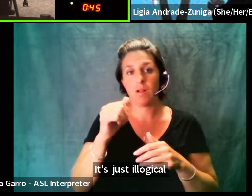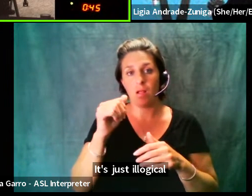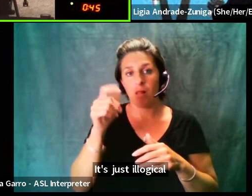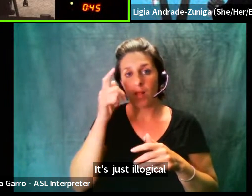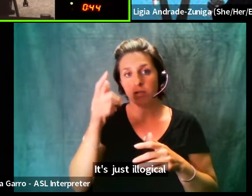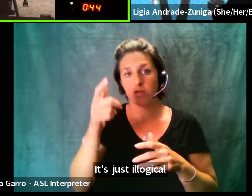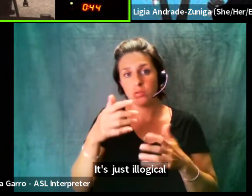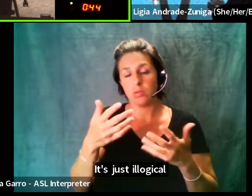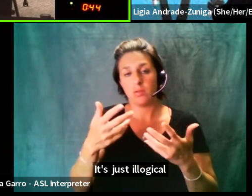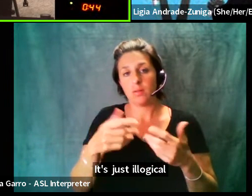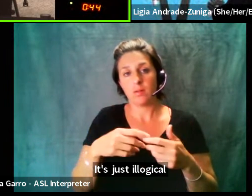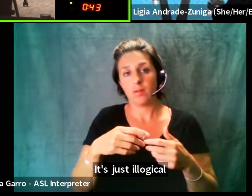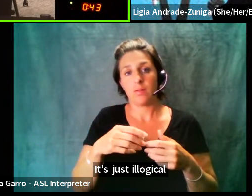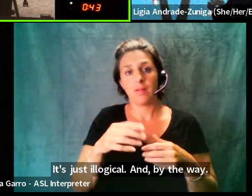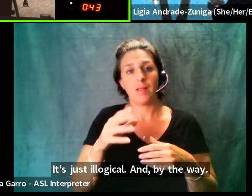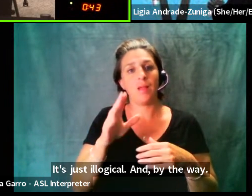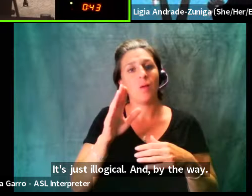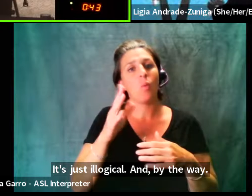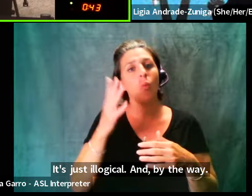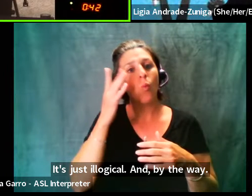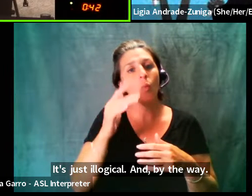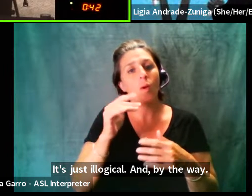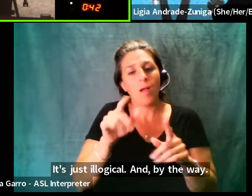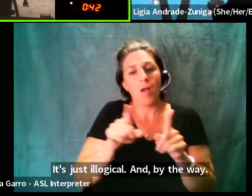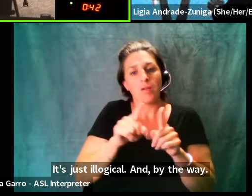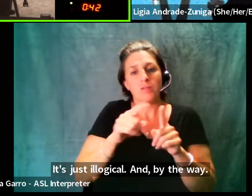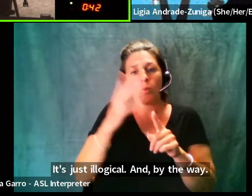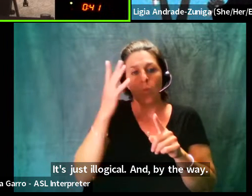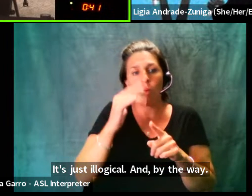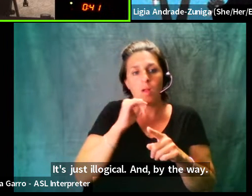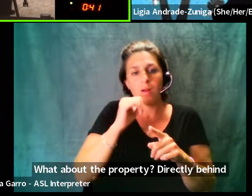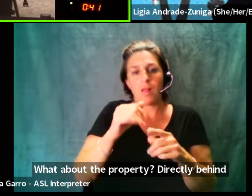way, what about the property directly behind